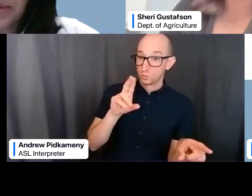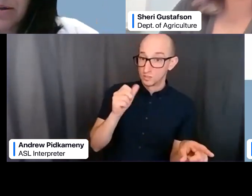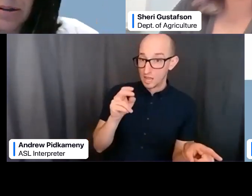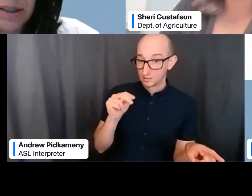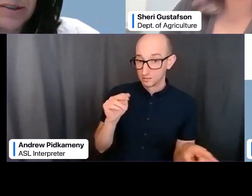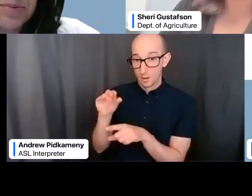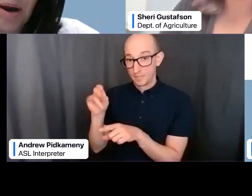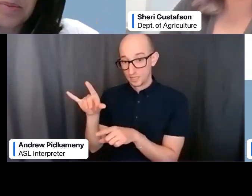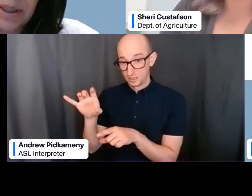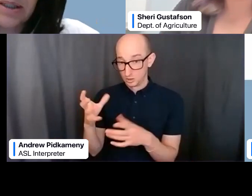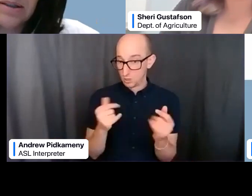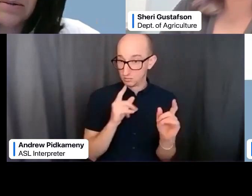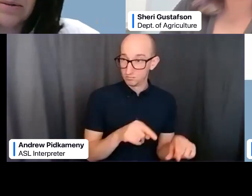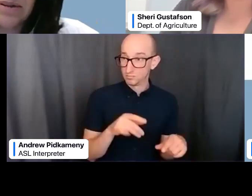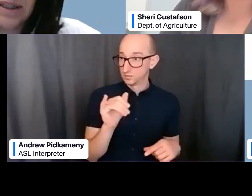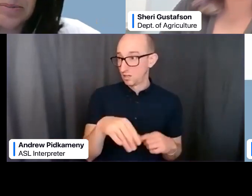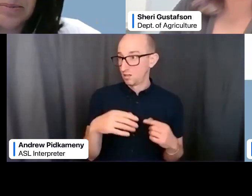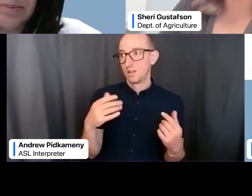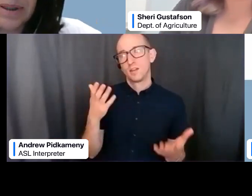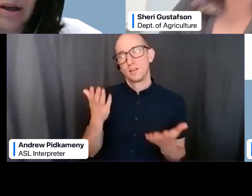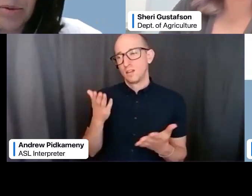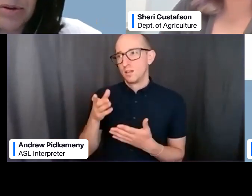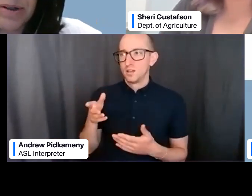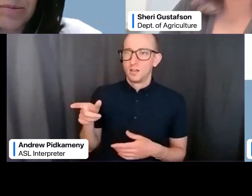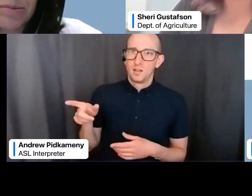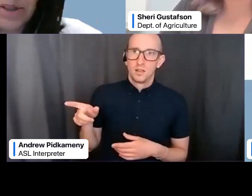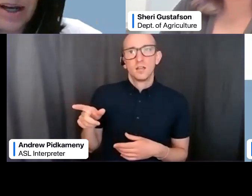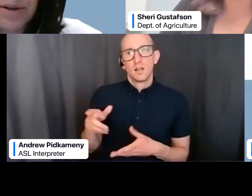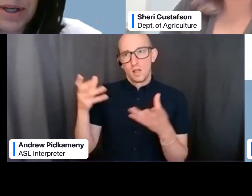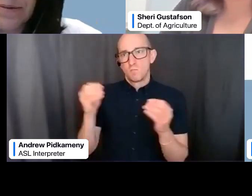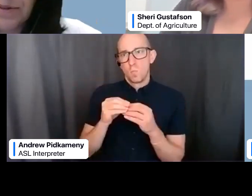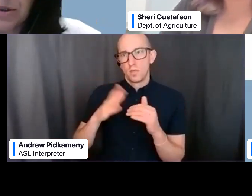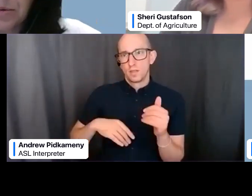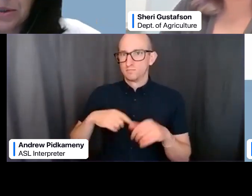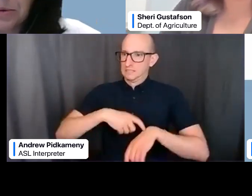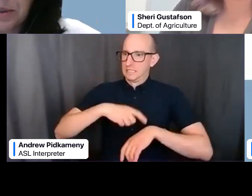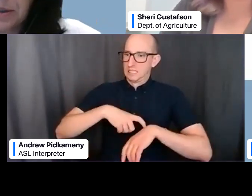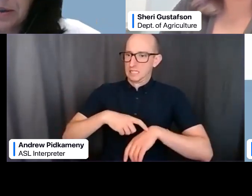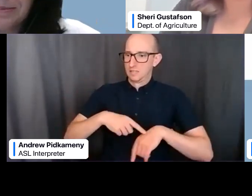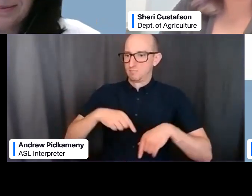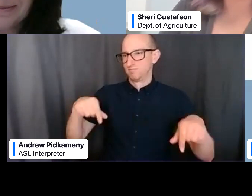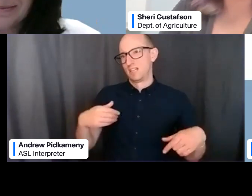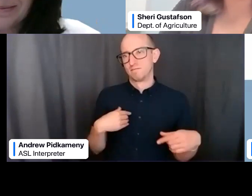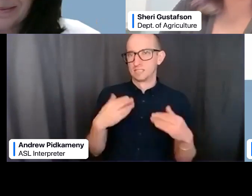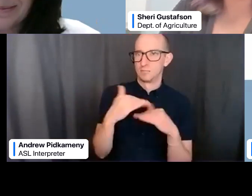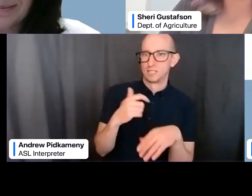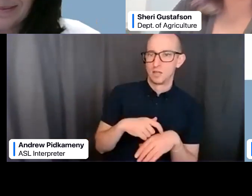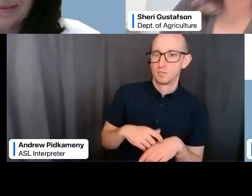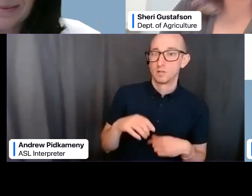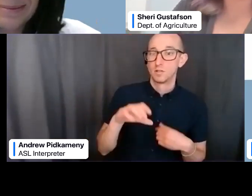little bit, or it's probably a lot more than time than we have to go into here. About schools.